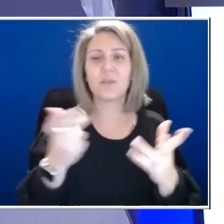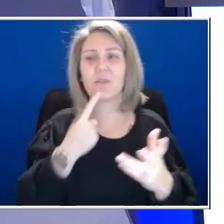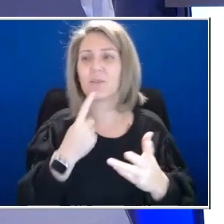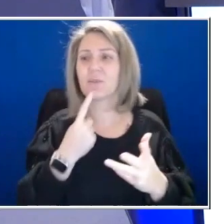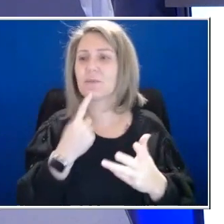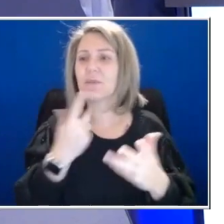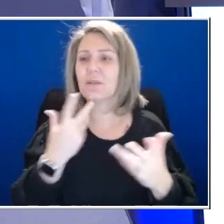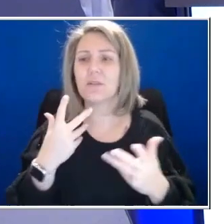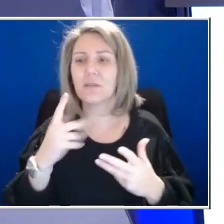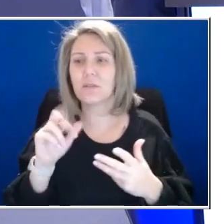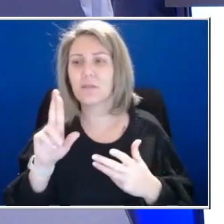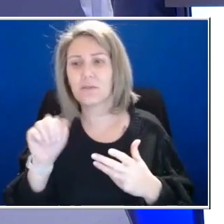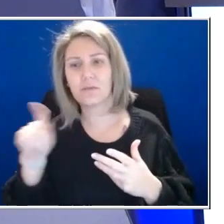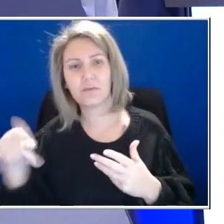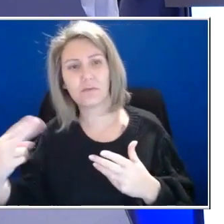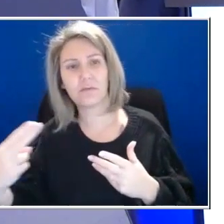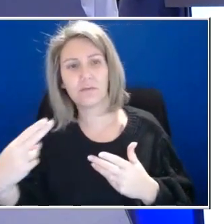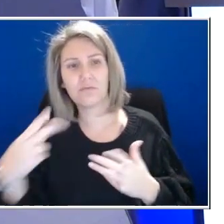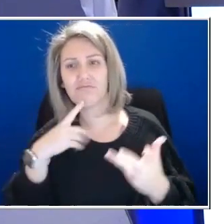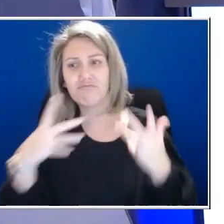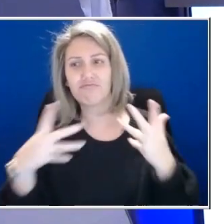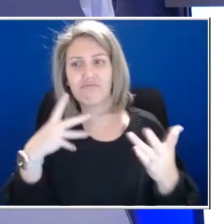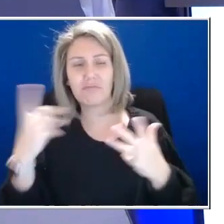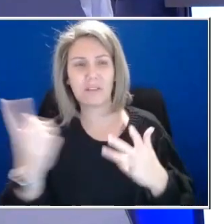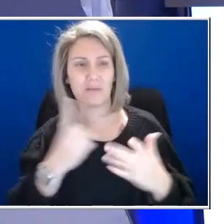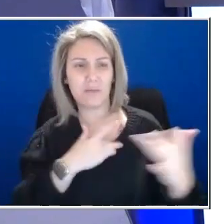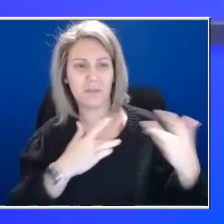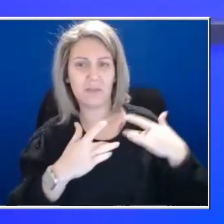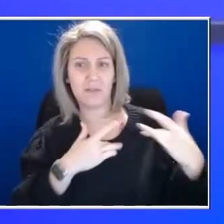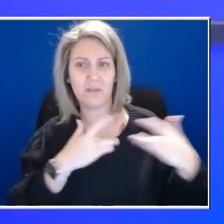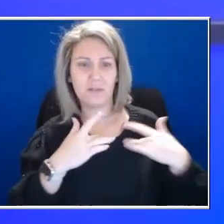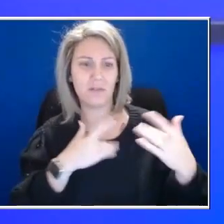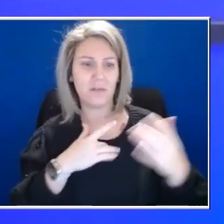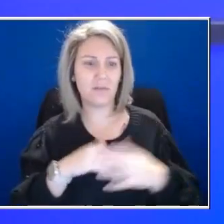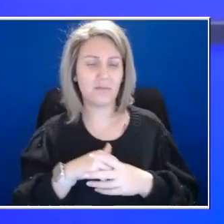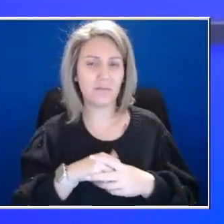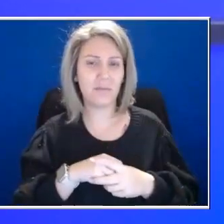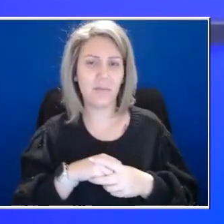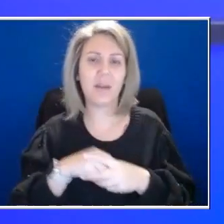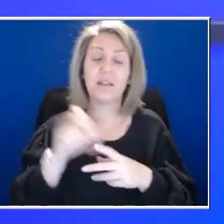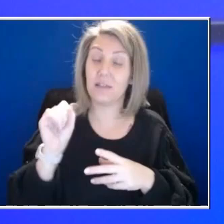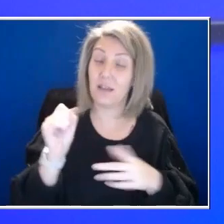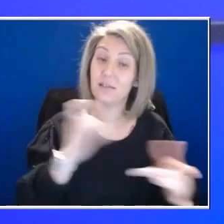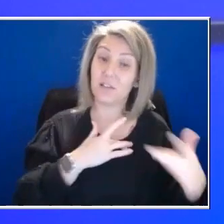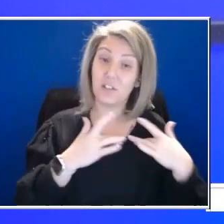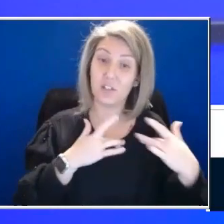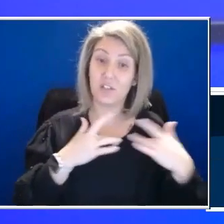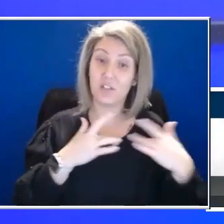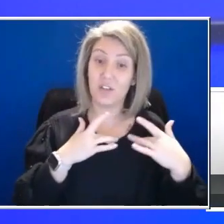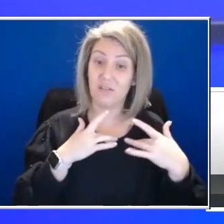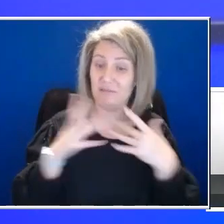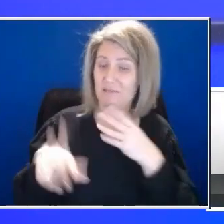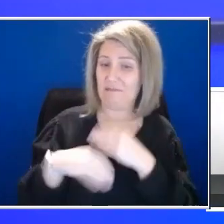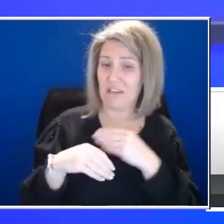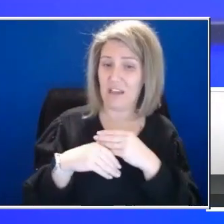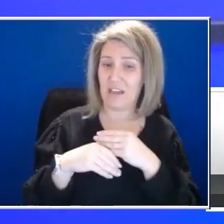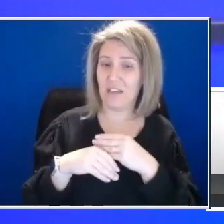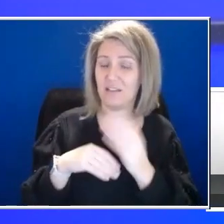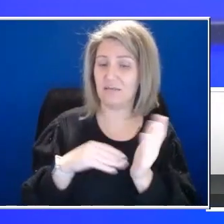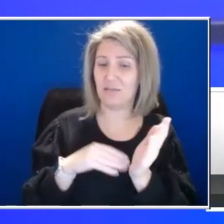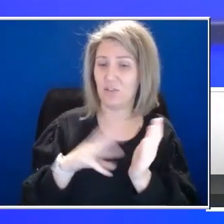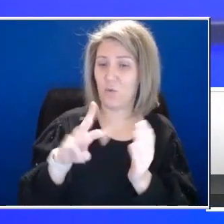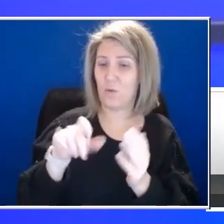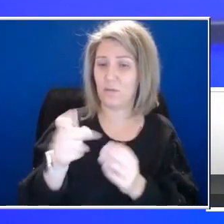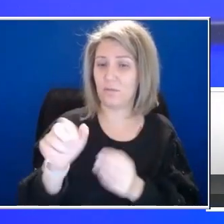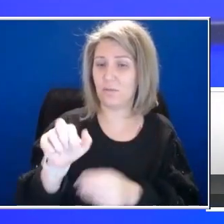is concerning when you hear that? No one wants to think that they're not believed. Yeah, it is truly concerning. And to kind of piggyback on Dr. Williamson's thoughts, it's